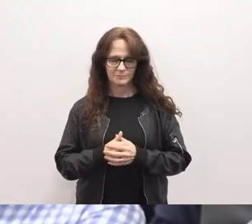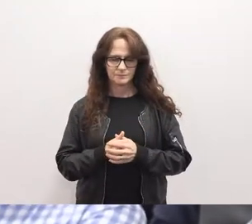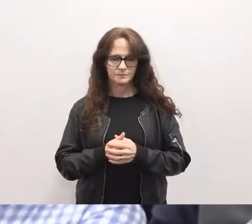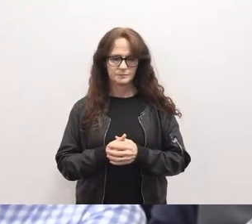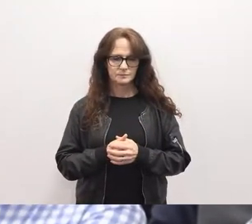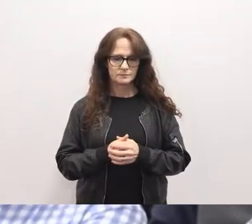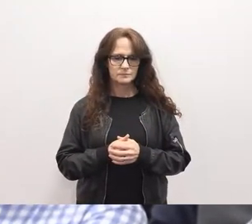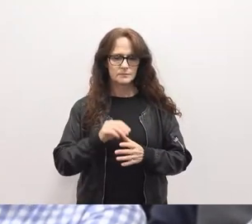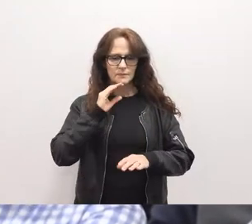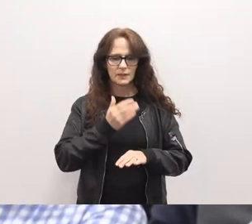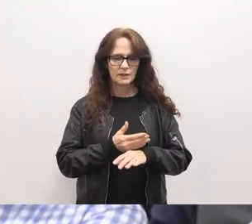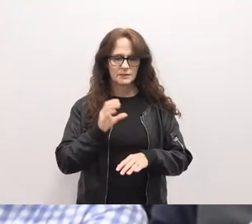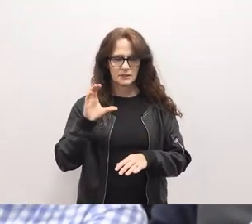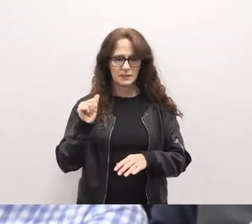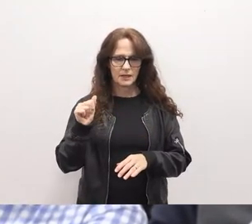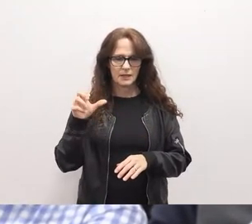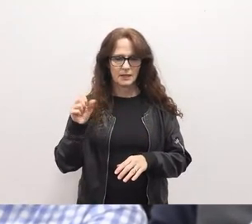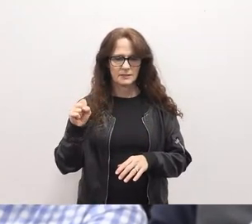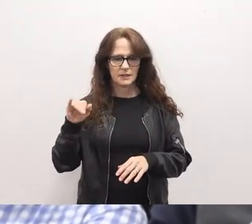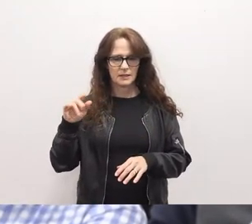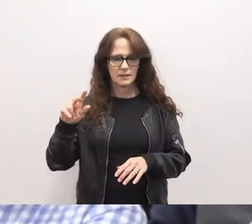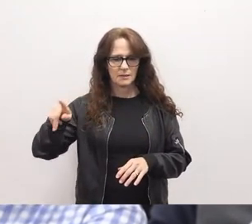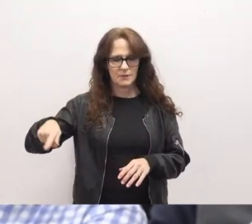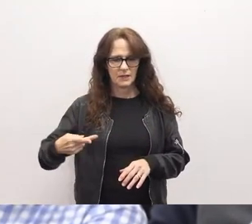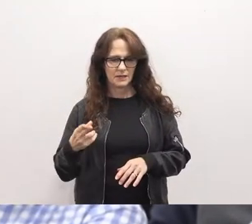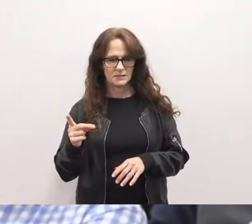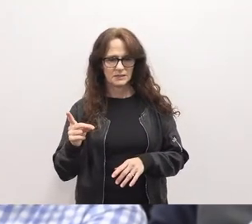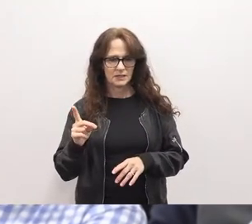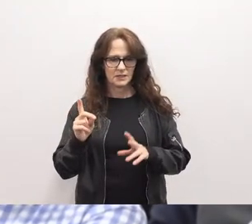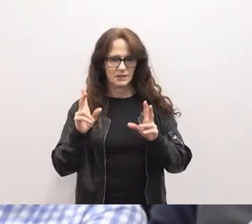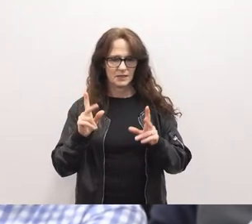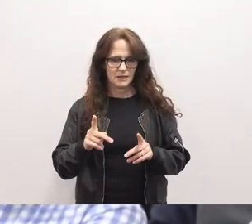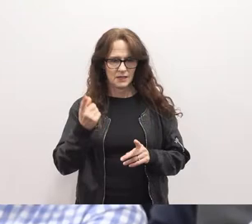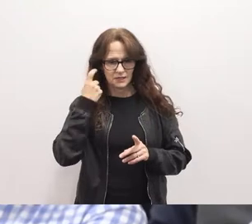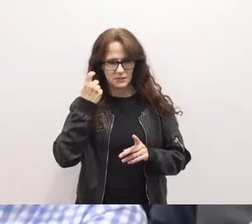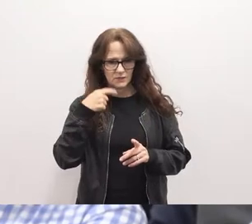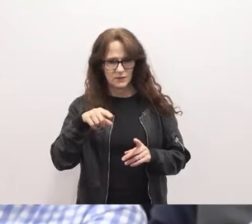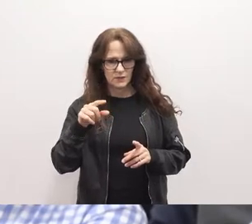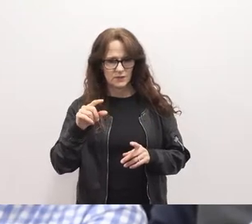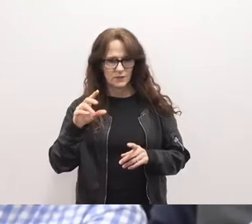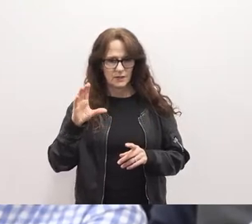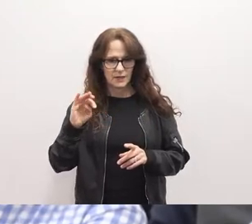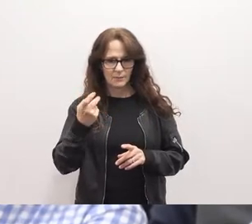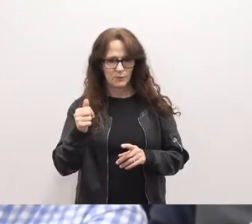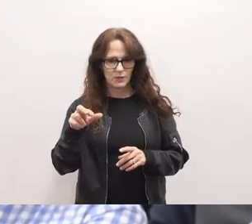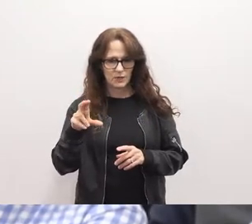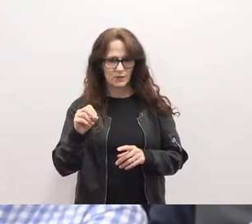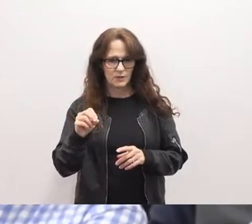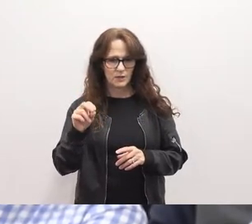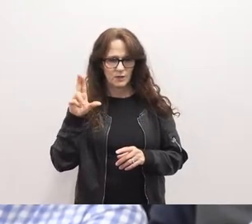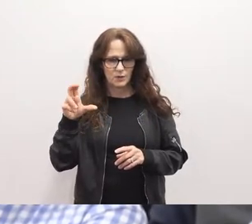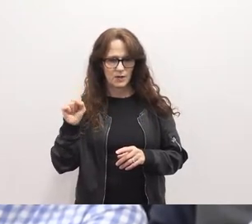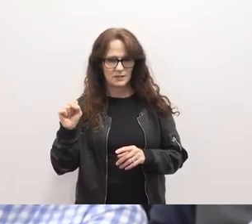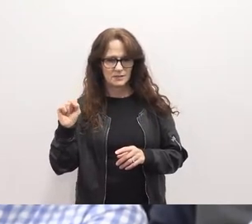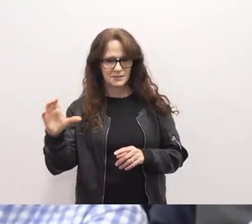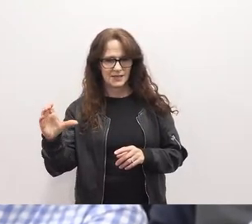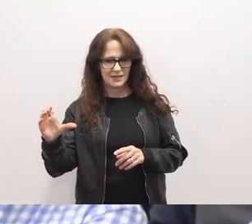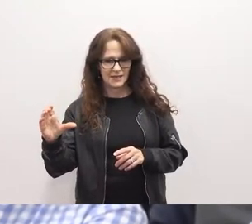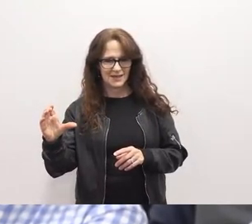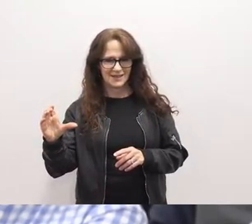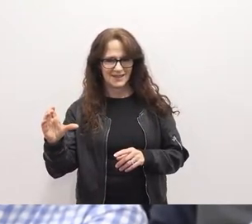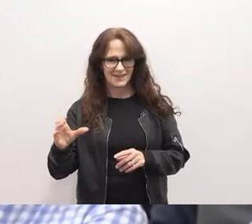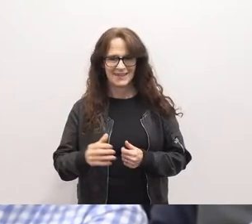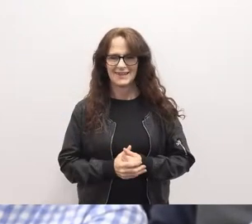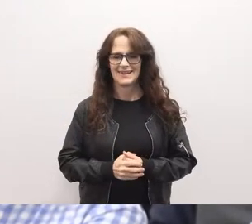Our daughter, Cassie, she's a PhD candidate, and this is just for you, Jay Camerino, at USC.